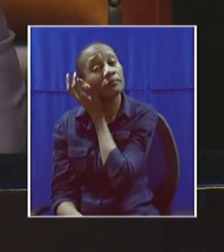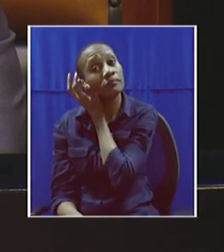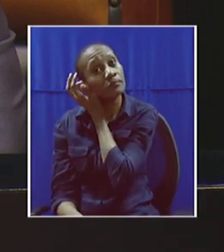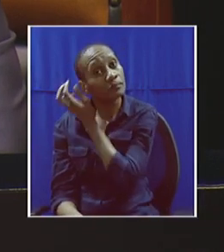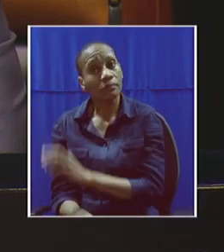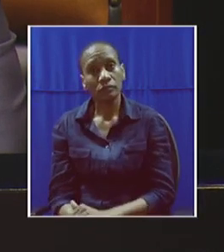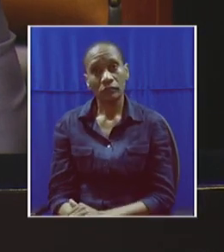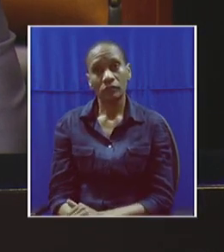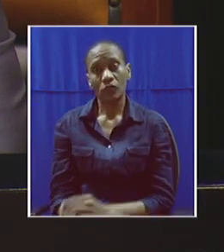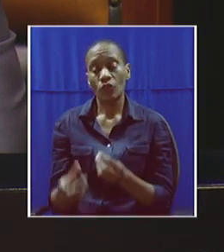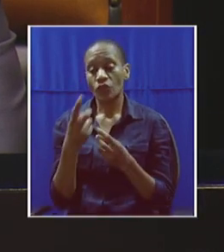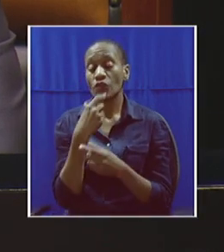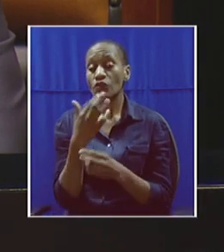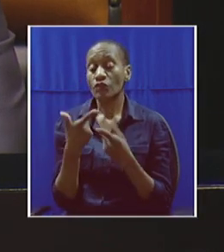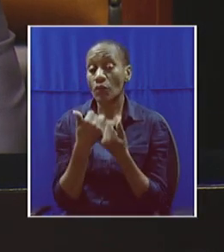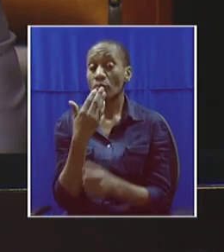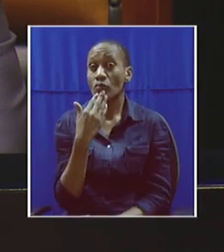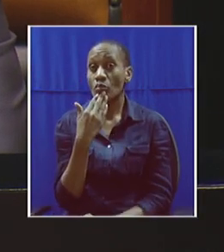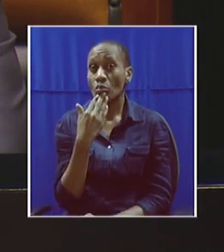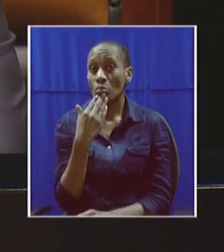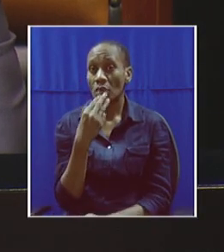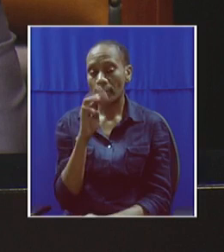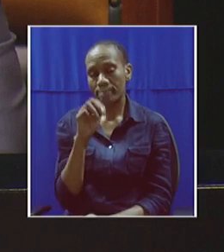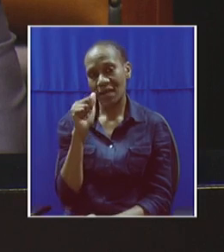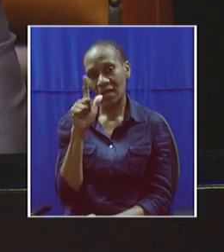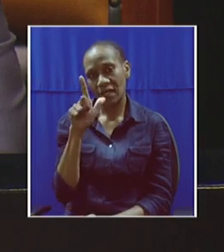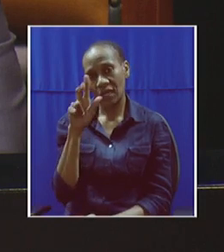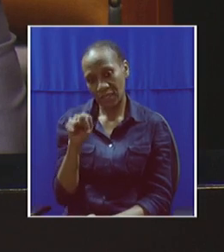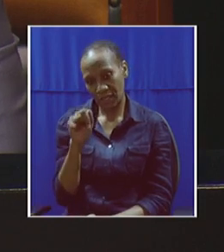187 that has been asked by The Honorable BM